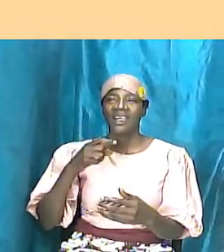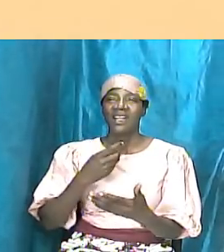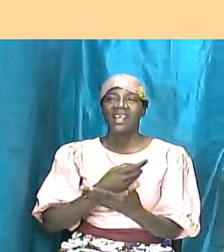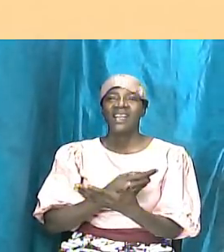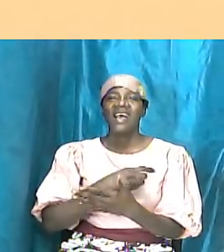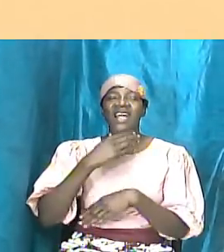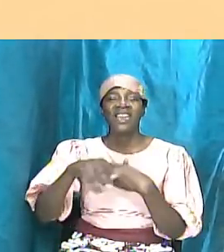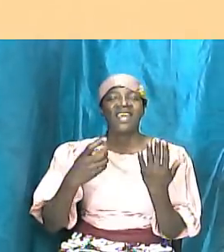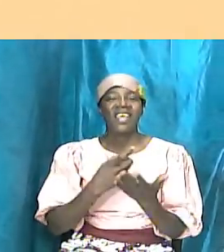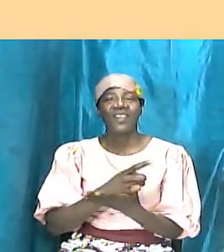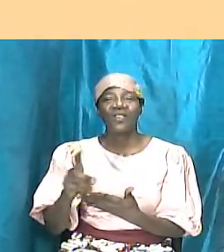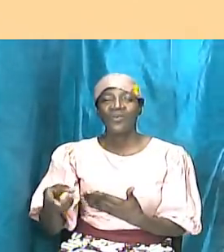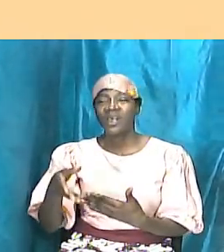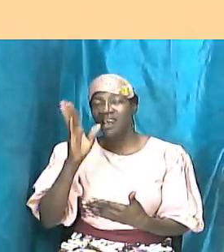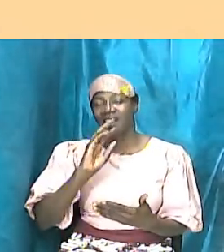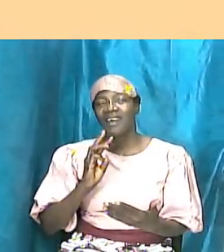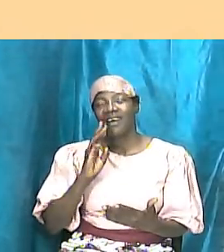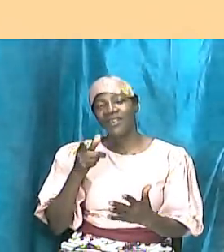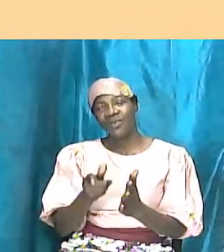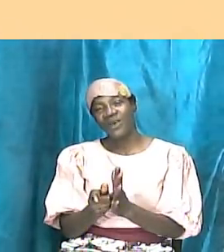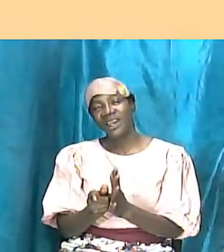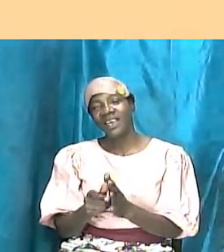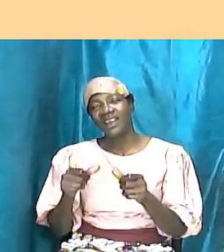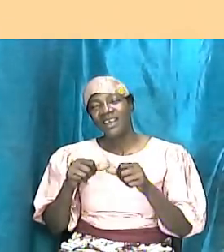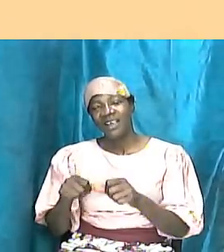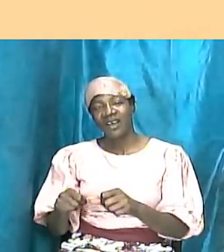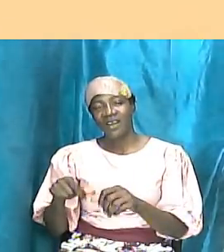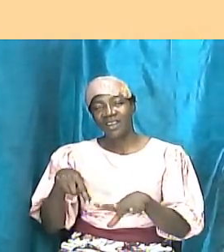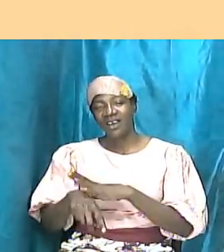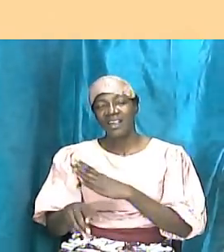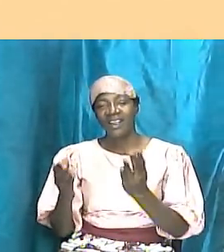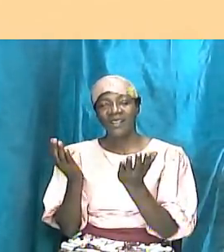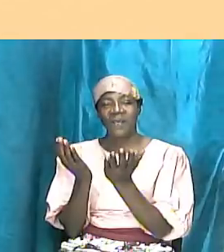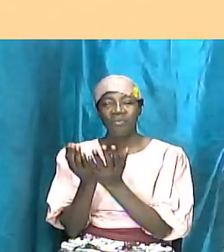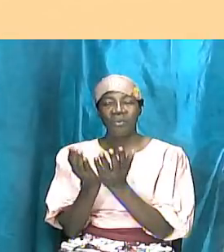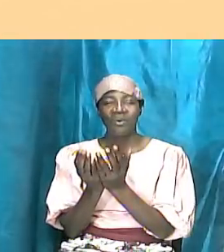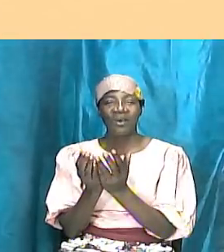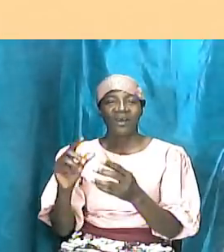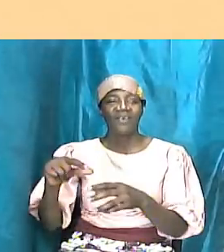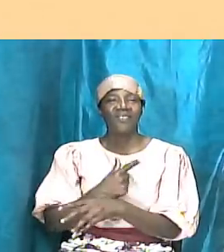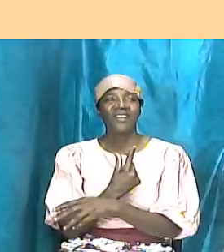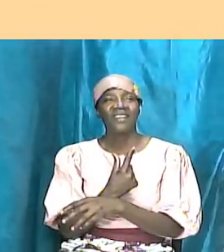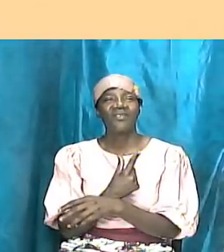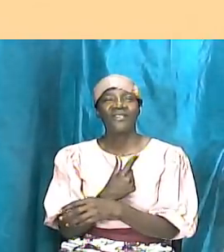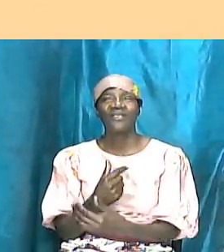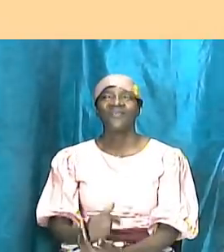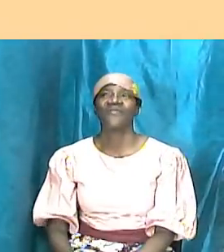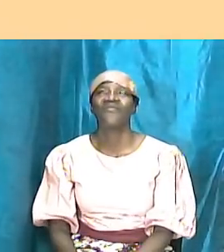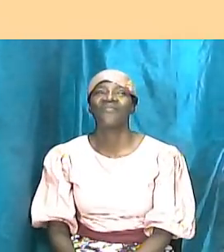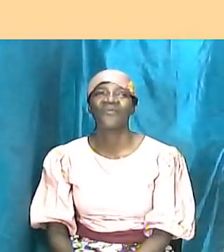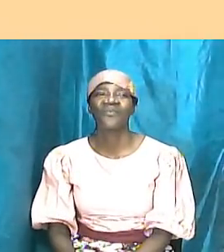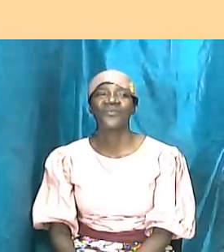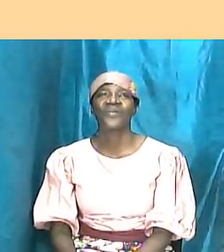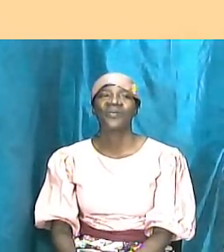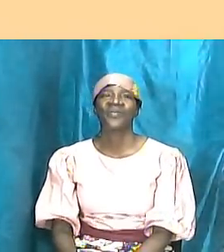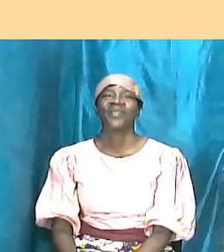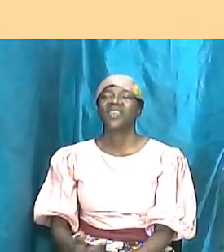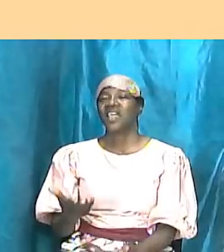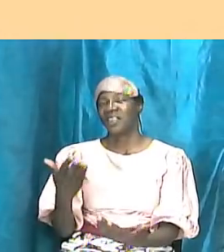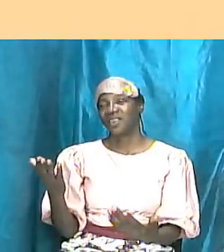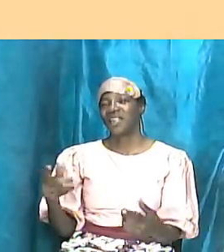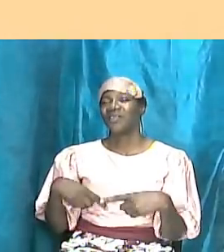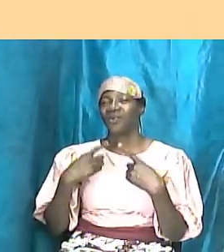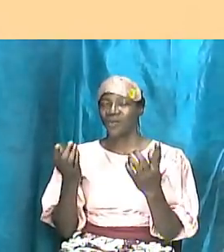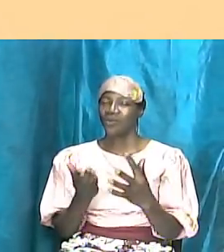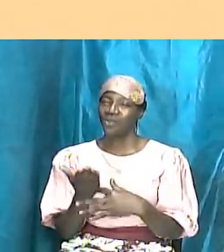And we continue in the book of Genesis. So a few things yet to go through,